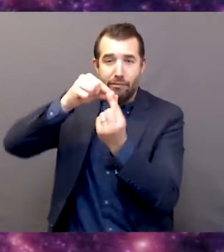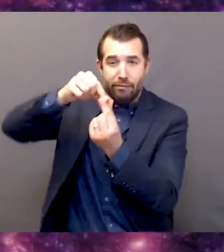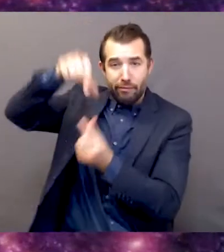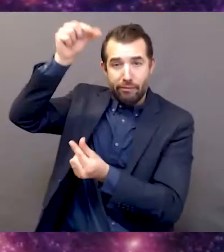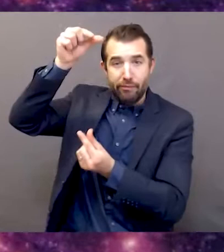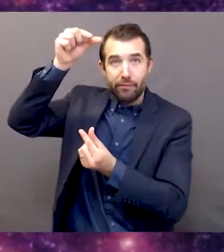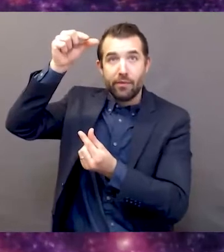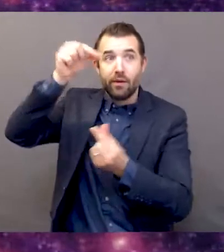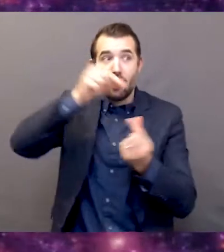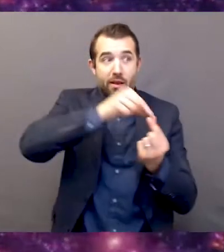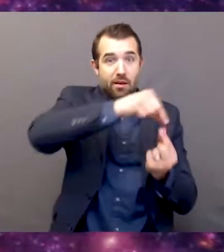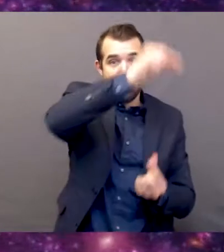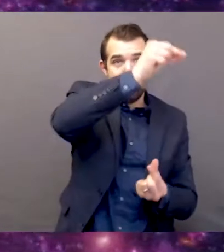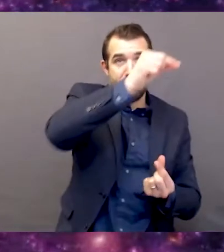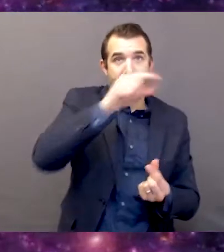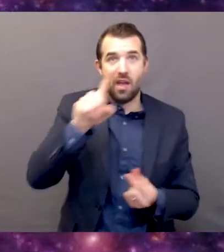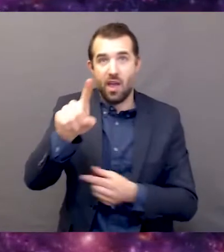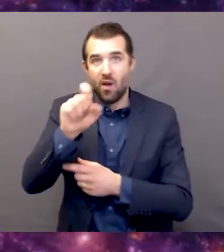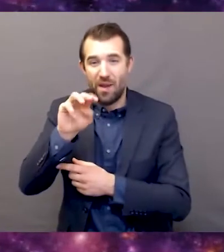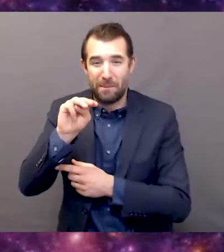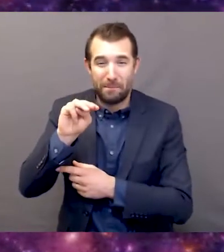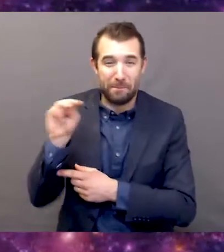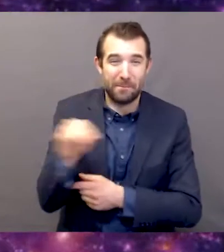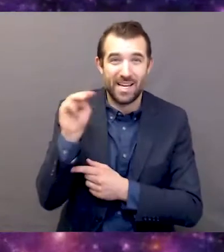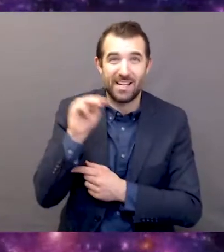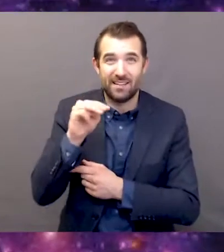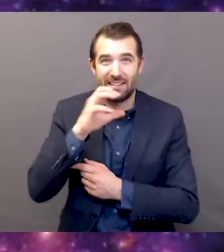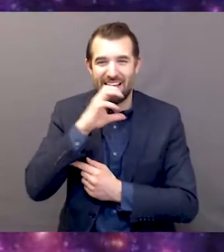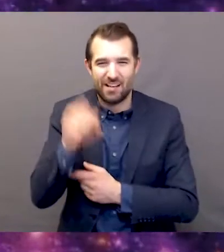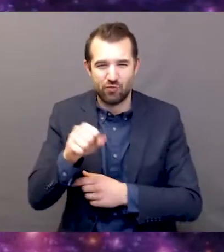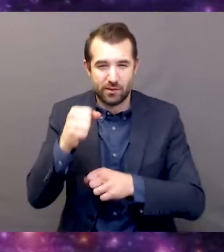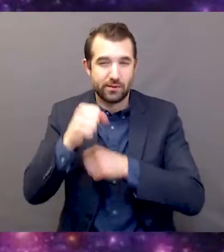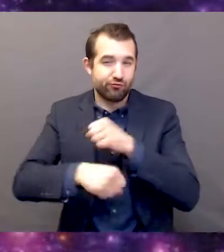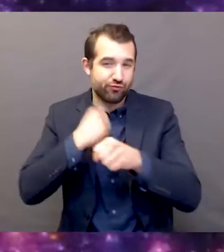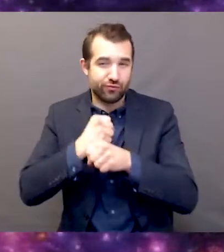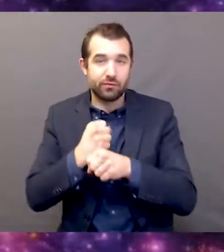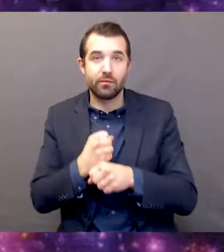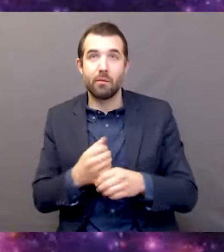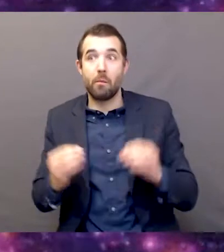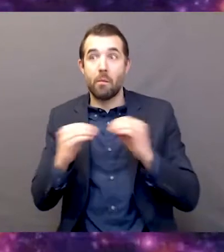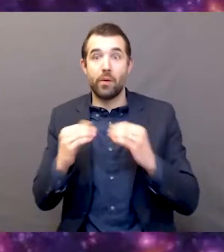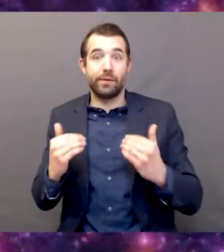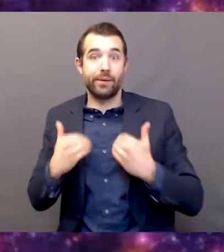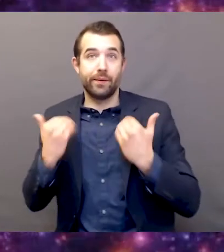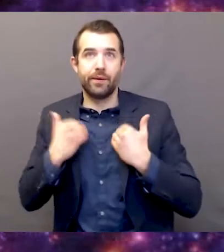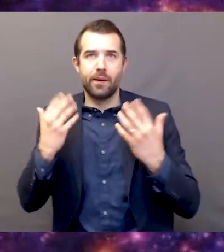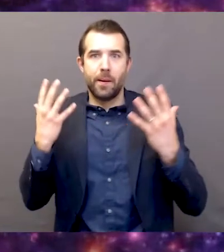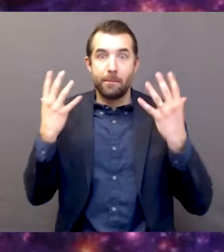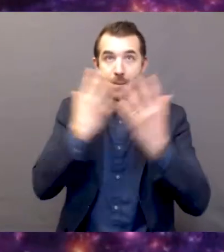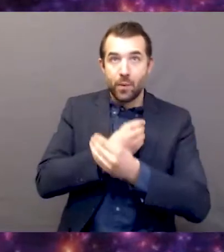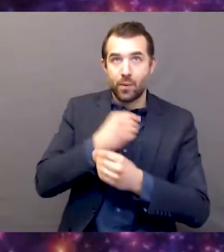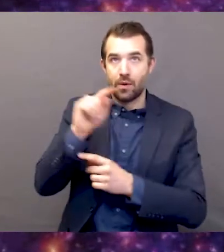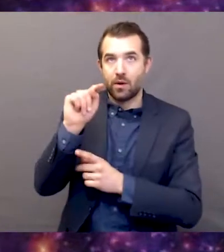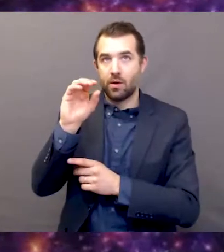as you see here in this little sketch. And they're about 100 million years old. A little bit younger is this beautiful torus. You see that